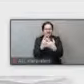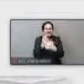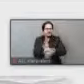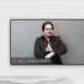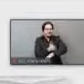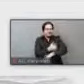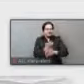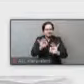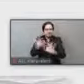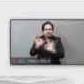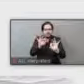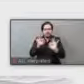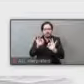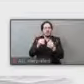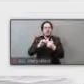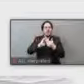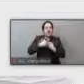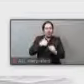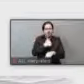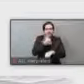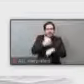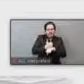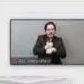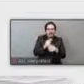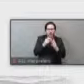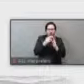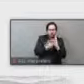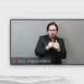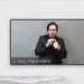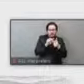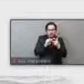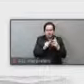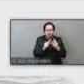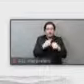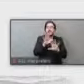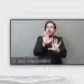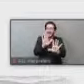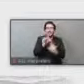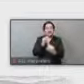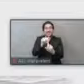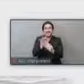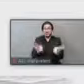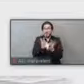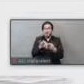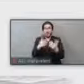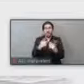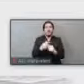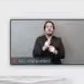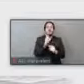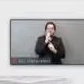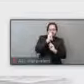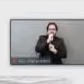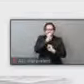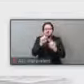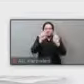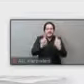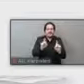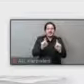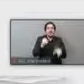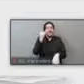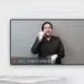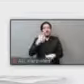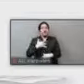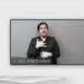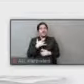additional sequencing. Again, a reminder to get tested if you've been exposed, if you have symptoms, if